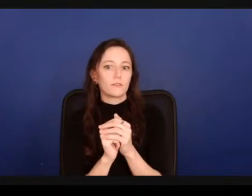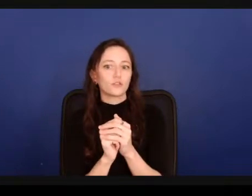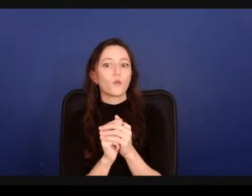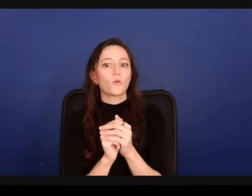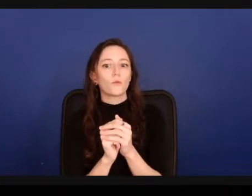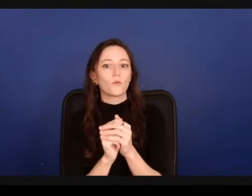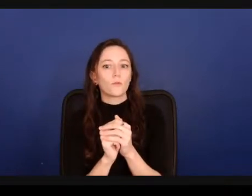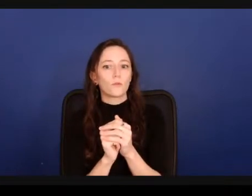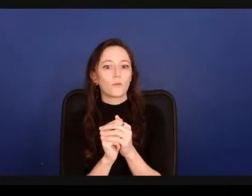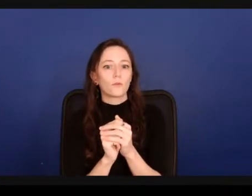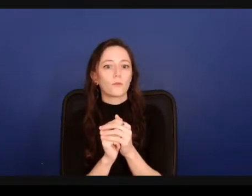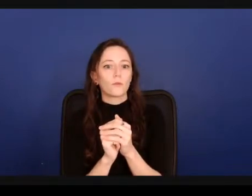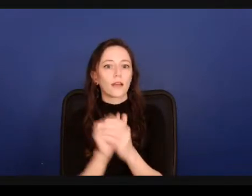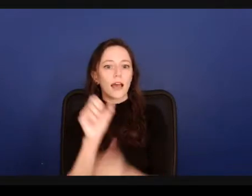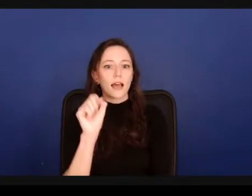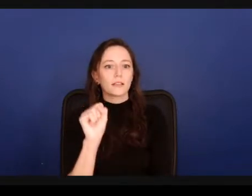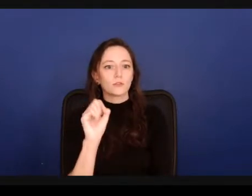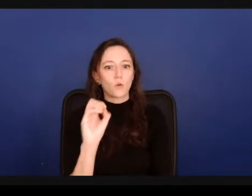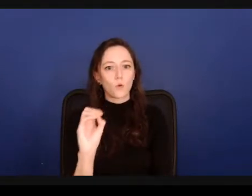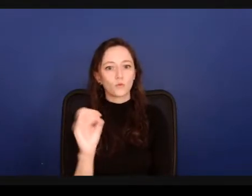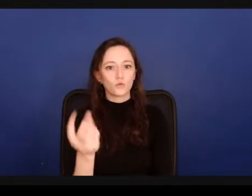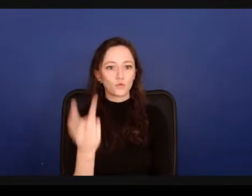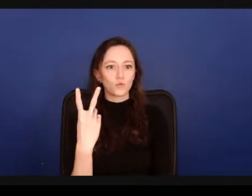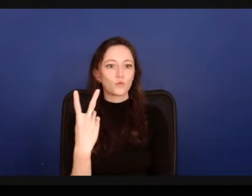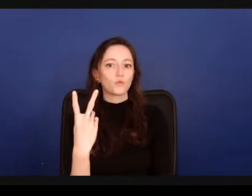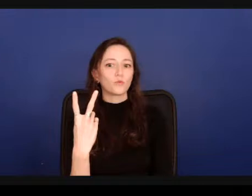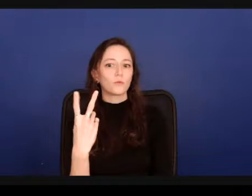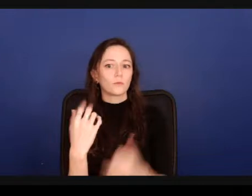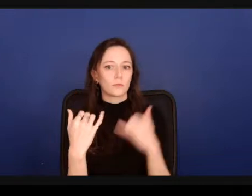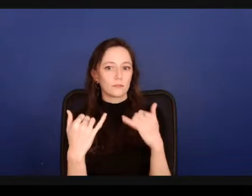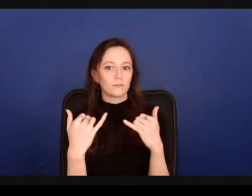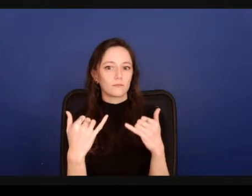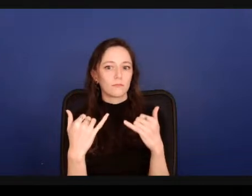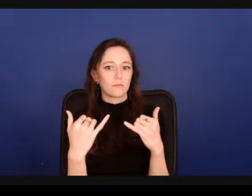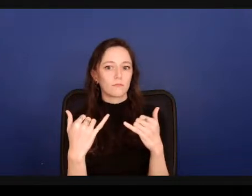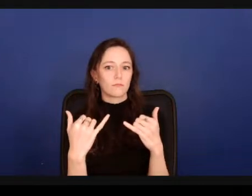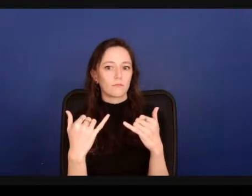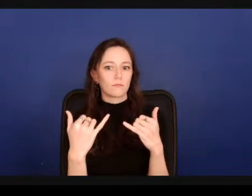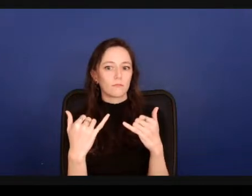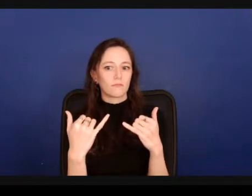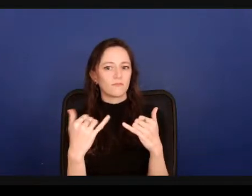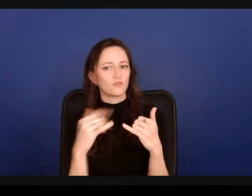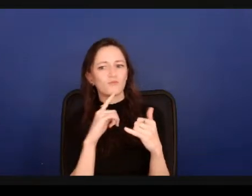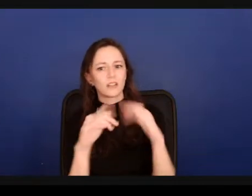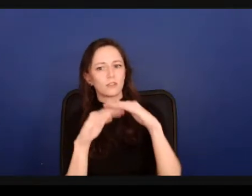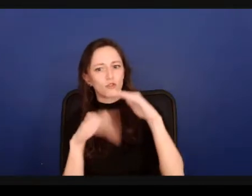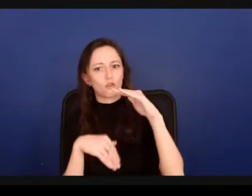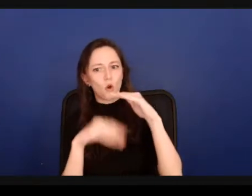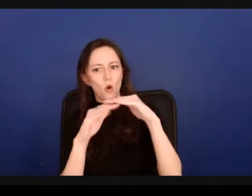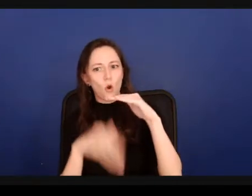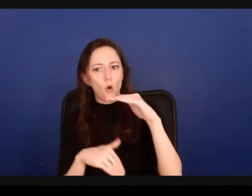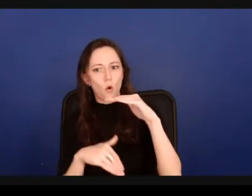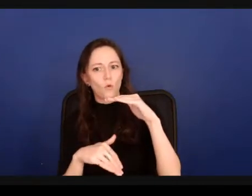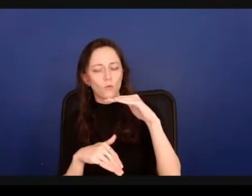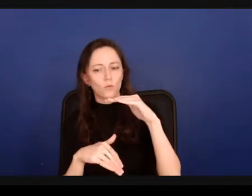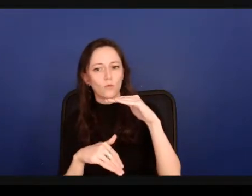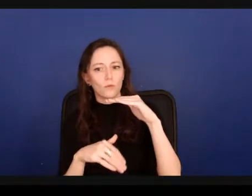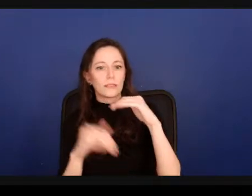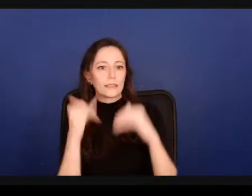been up at 200,000 tons per day. So really 80 is pretty low. even if it would be polluting at industrial levels.